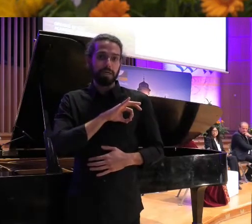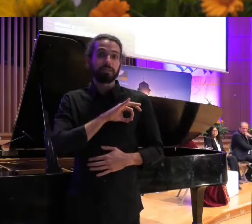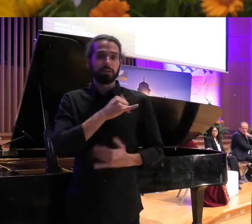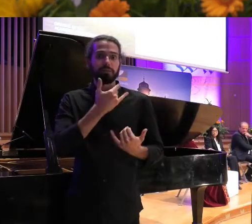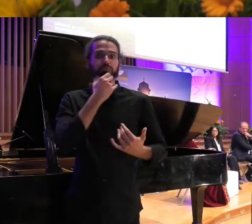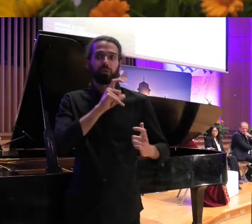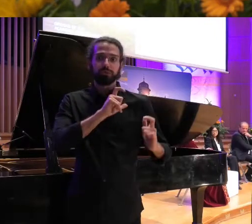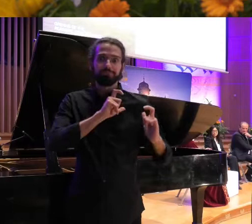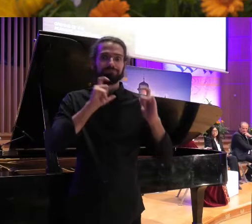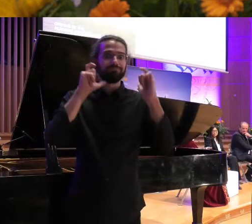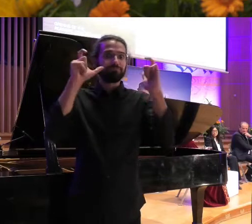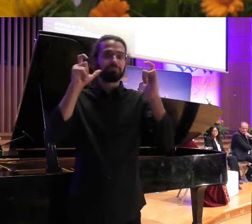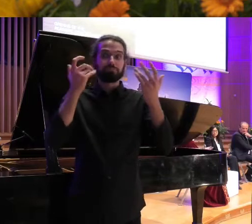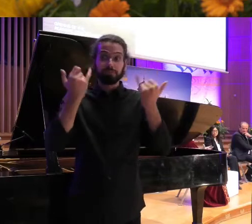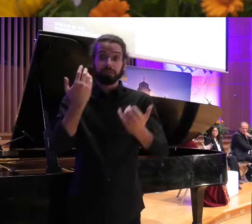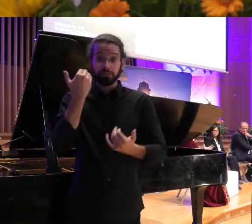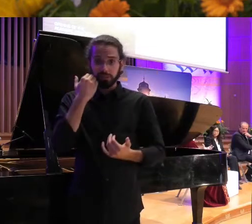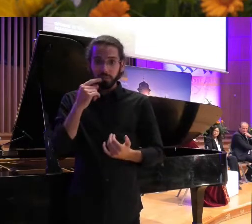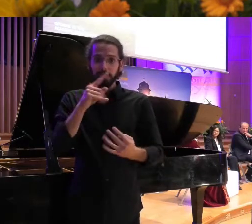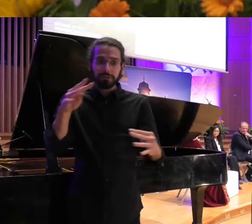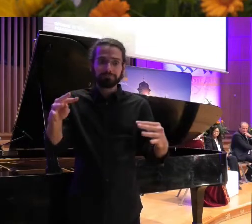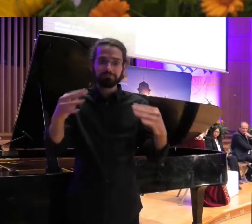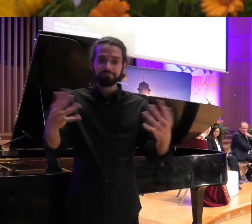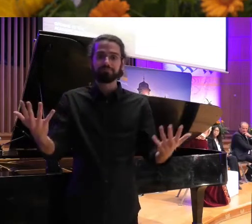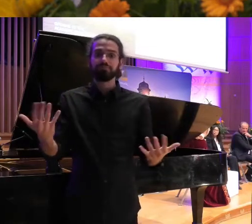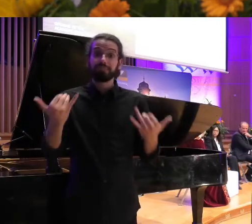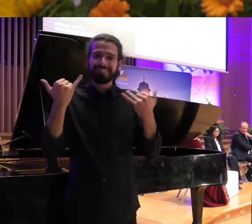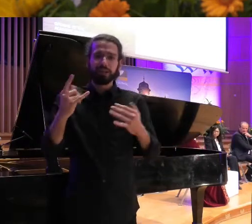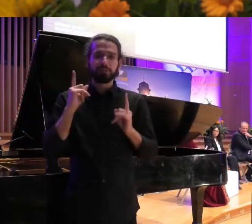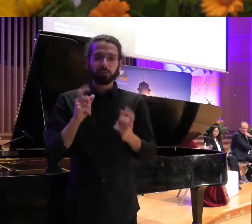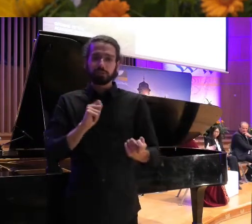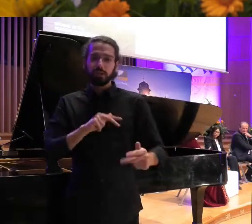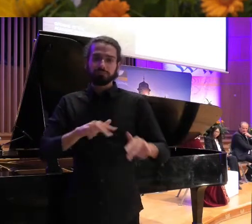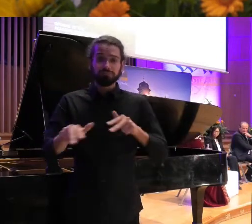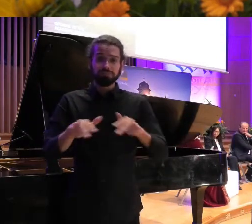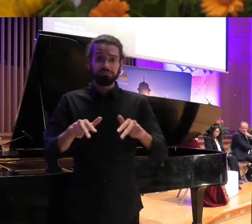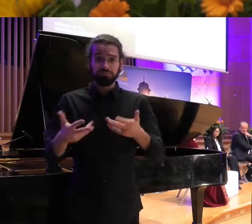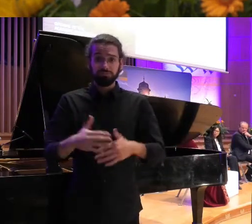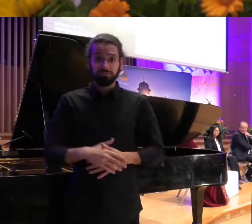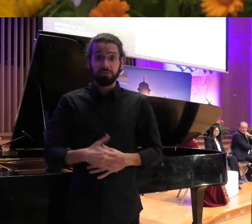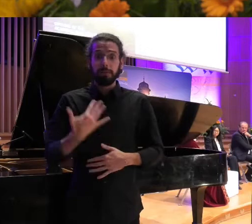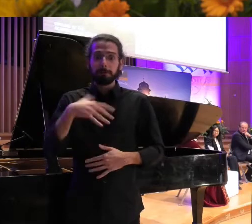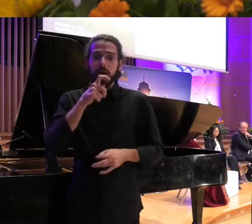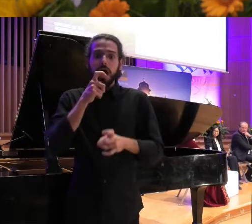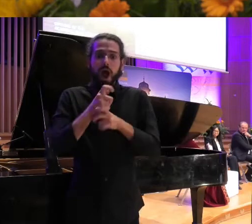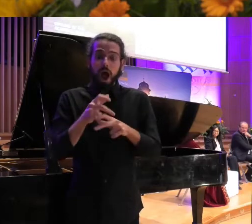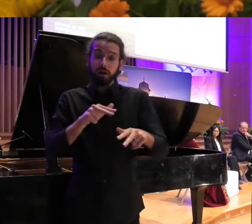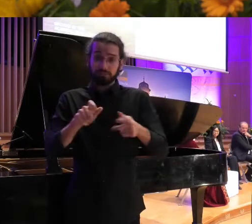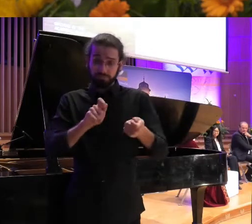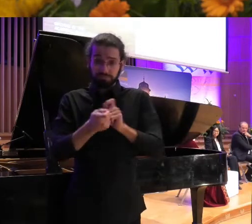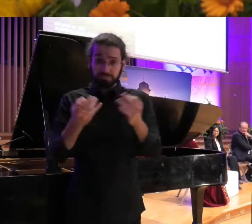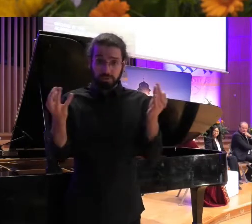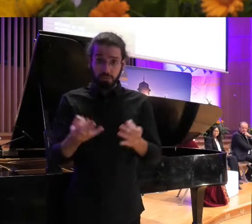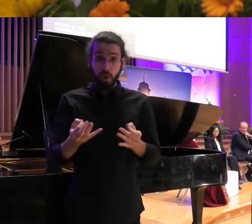concern and that we have to take measures, even more pronounced measures to prevent, let's say,